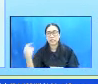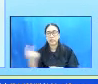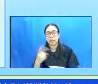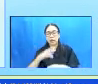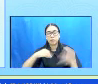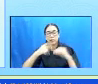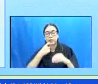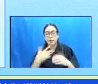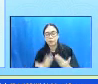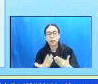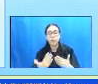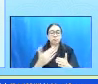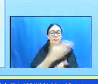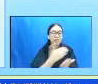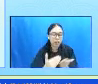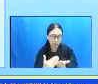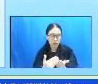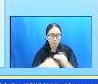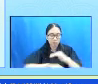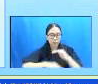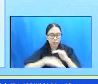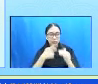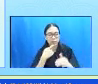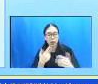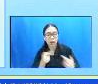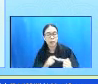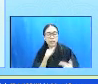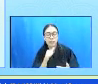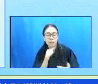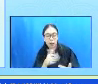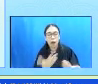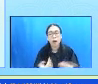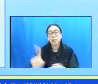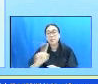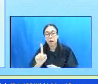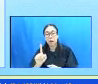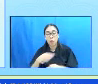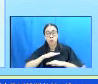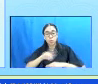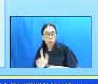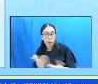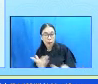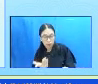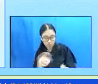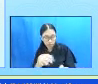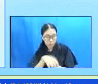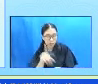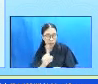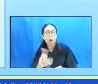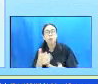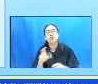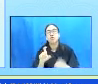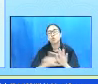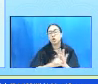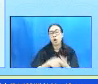related to who and where are they, like the person with the disability and the most vulnerable,